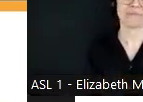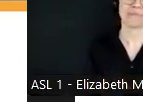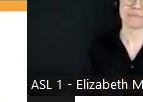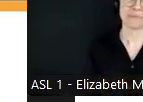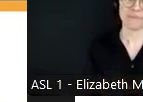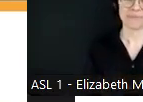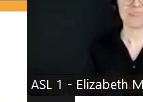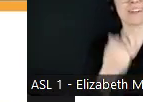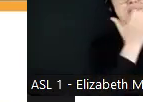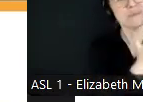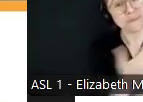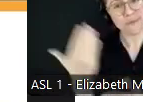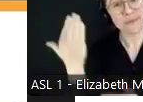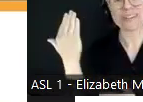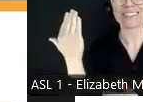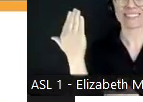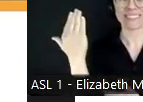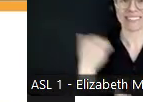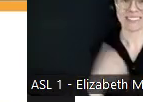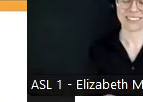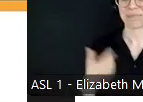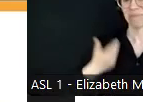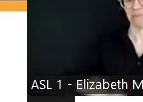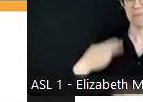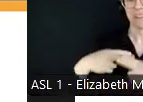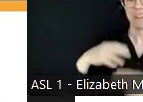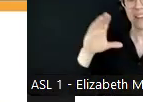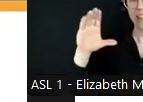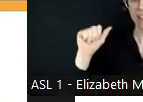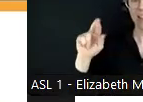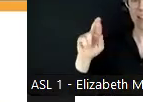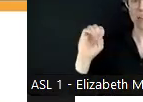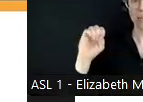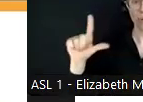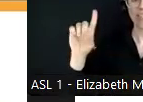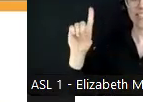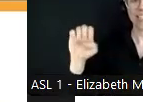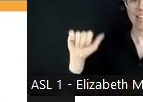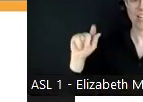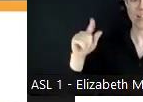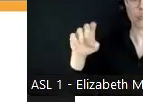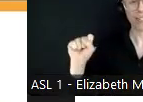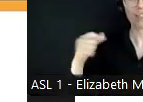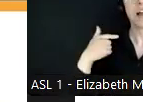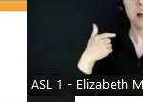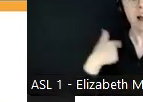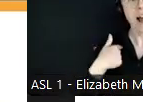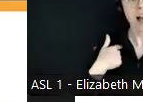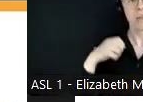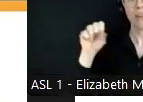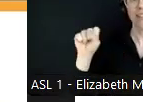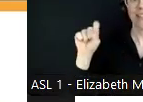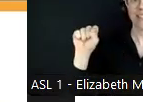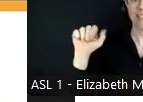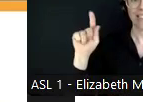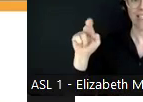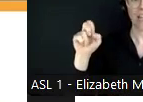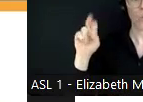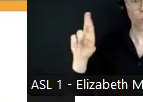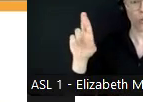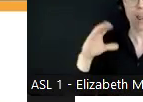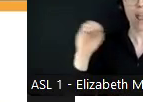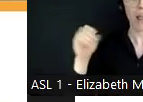Good morning. My name is Carol DeAndres, and I am the Stakeholder and Public Engagement Manager